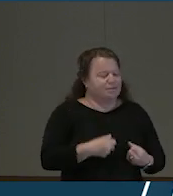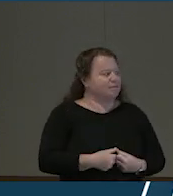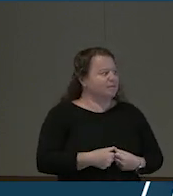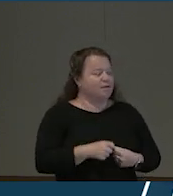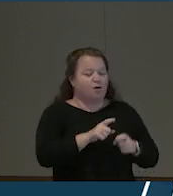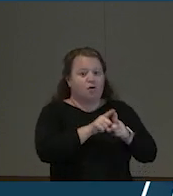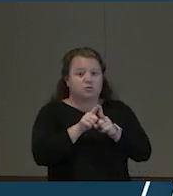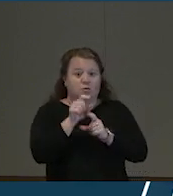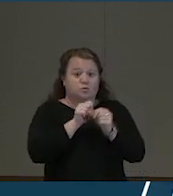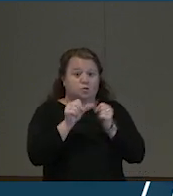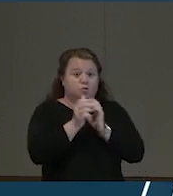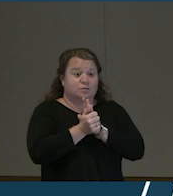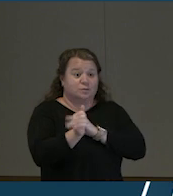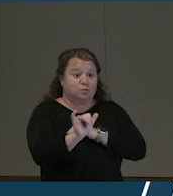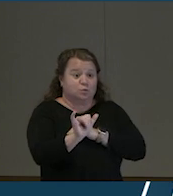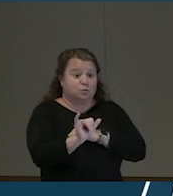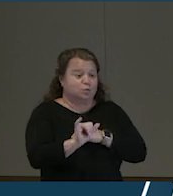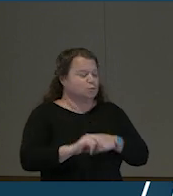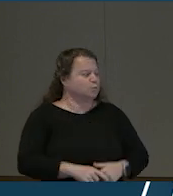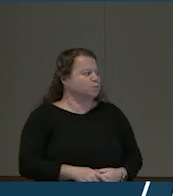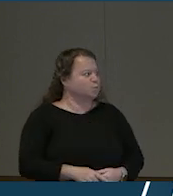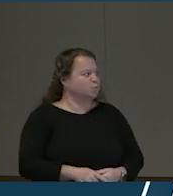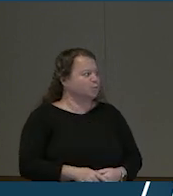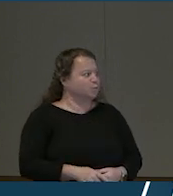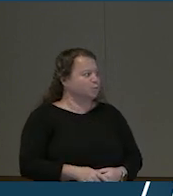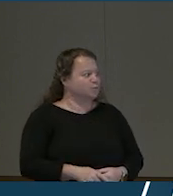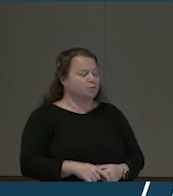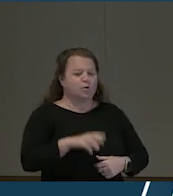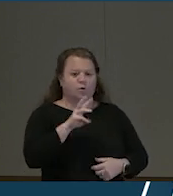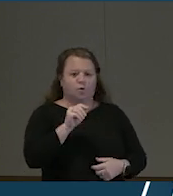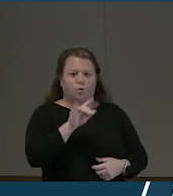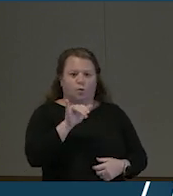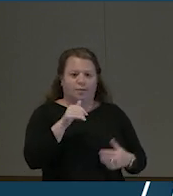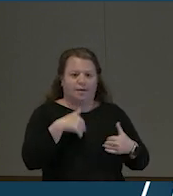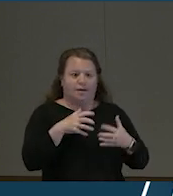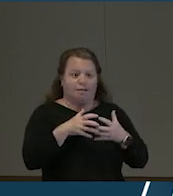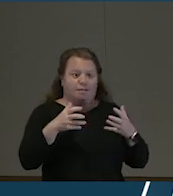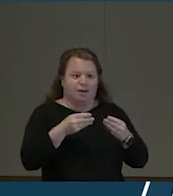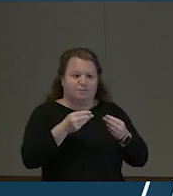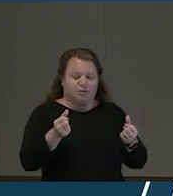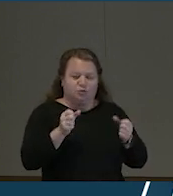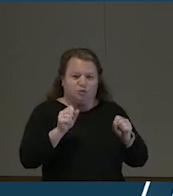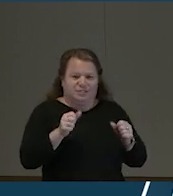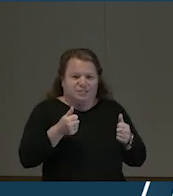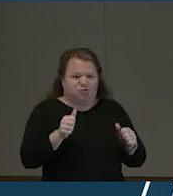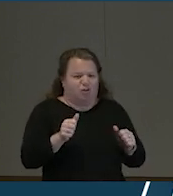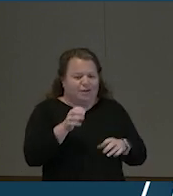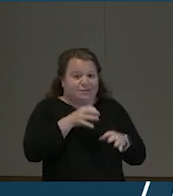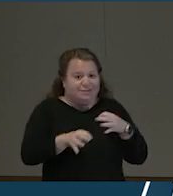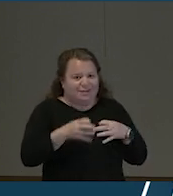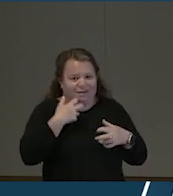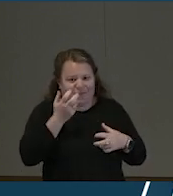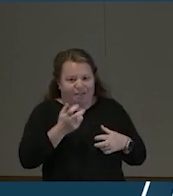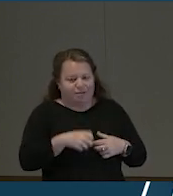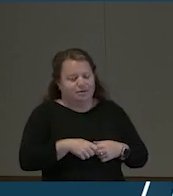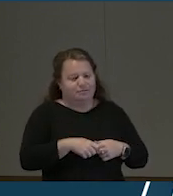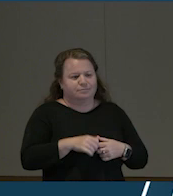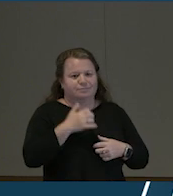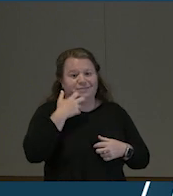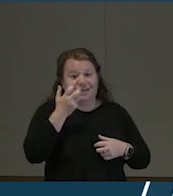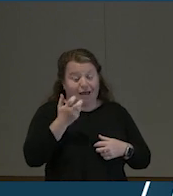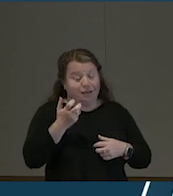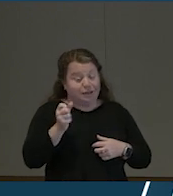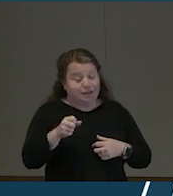play, right? So you see Wally had a lot of solutions he could have tried other than yelling at her. Yelling is a